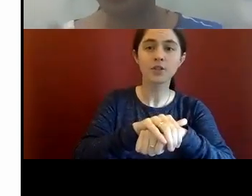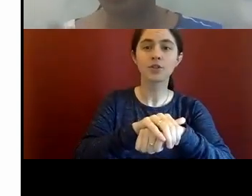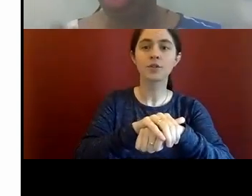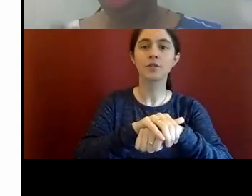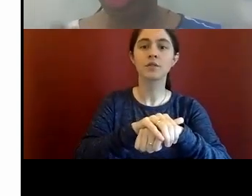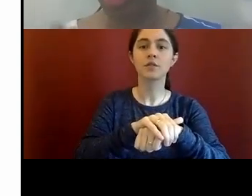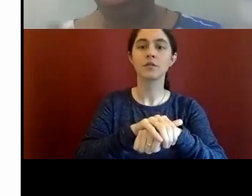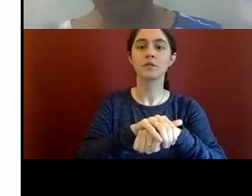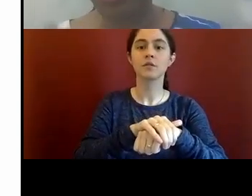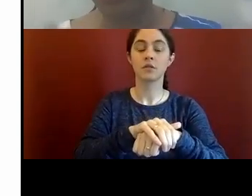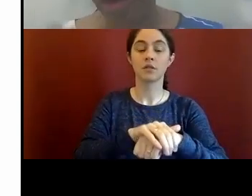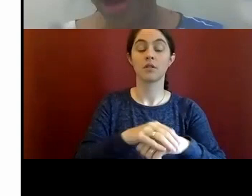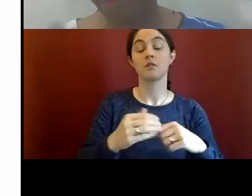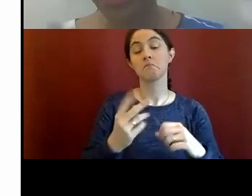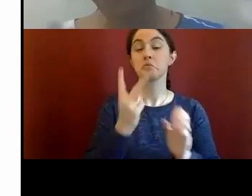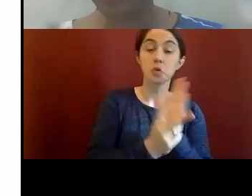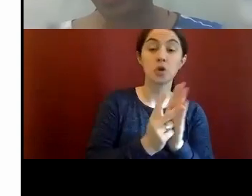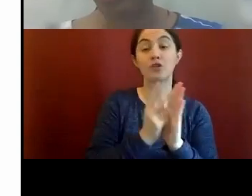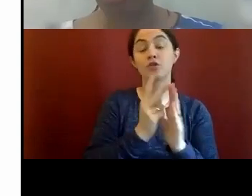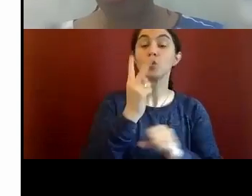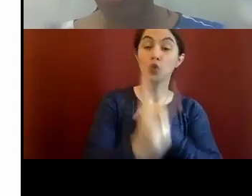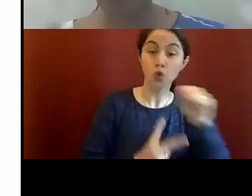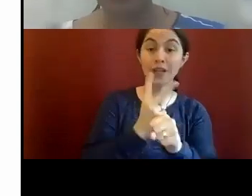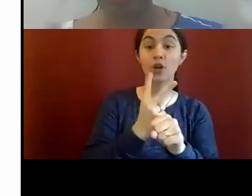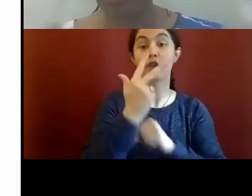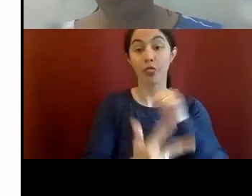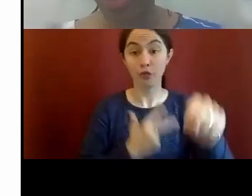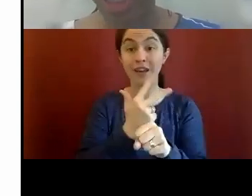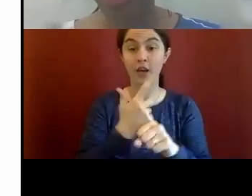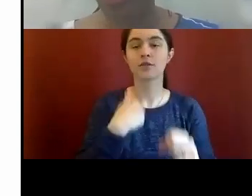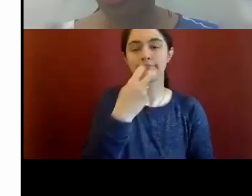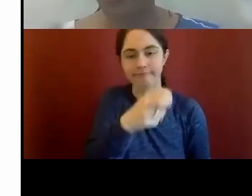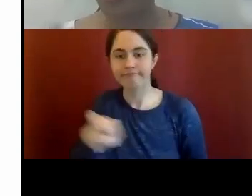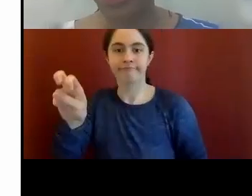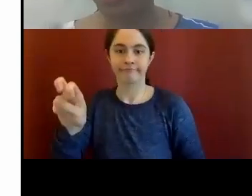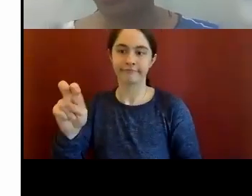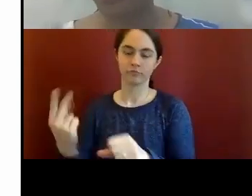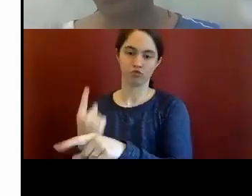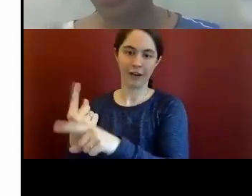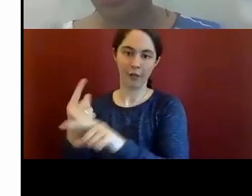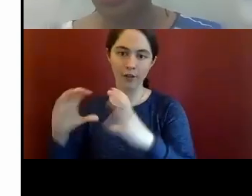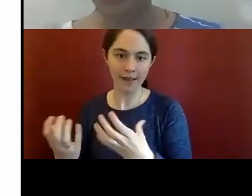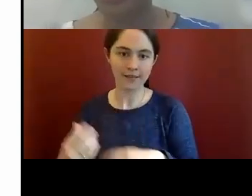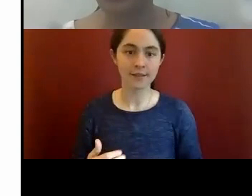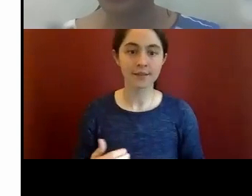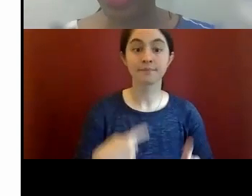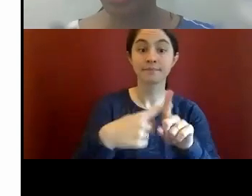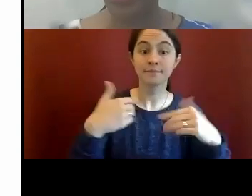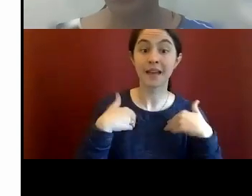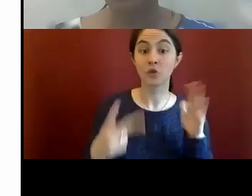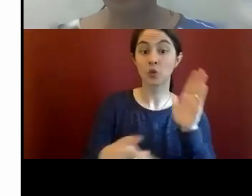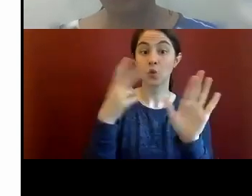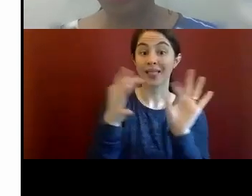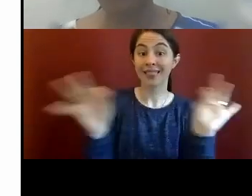years, they usually transition out of these programs. We also have dual language programs where students are able to learn in